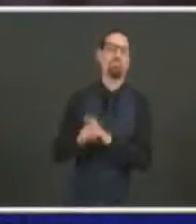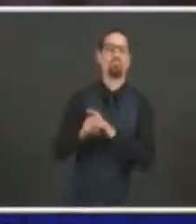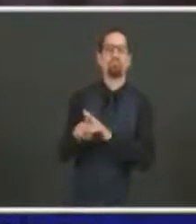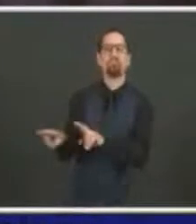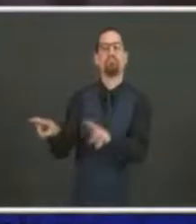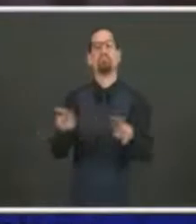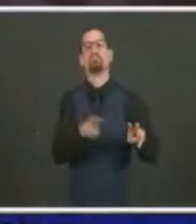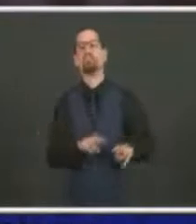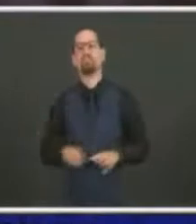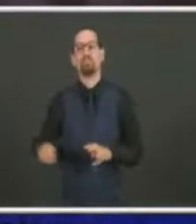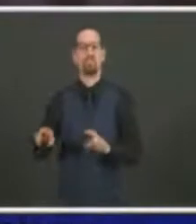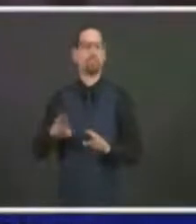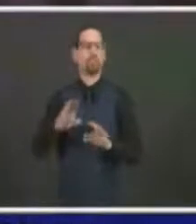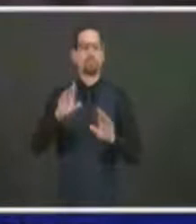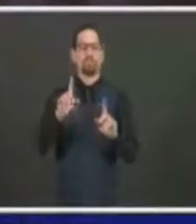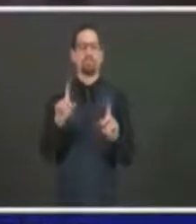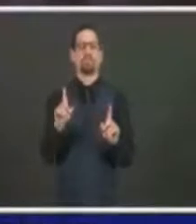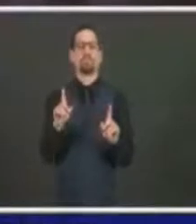to